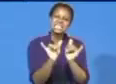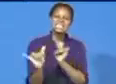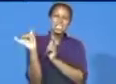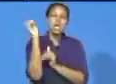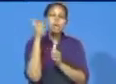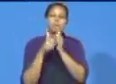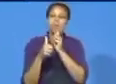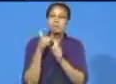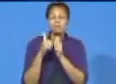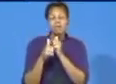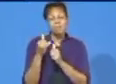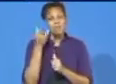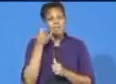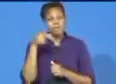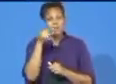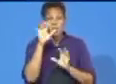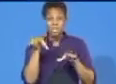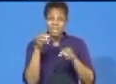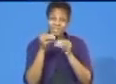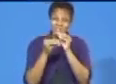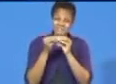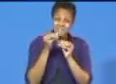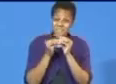If you could have fixed it,